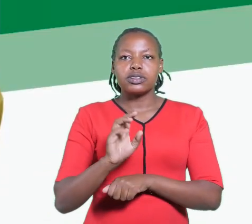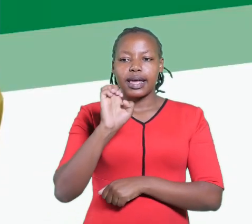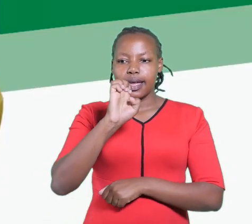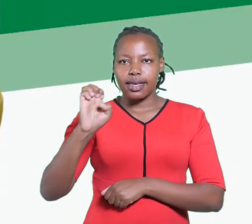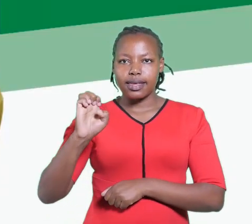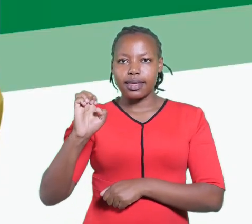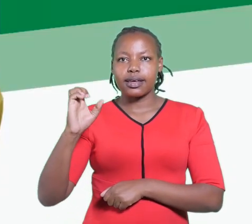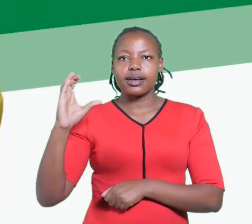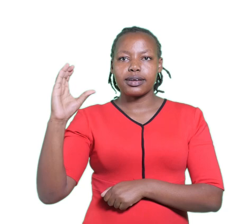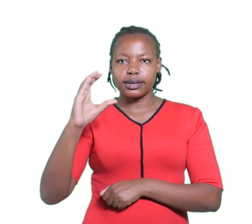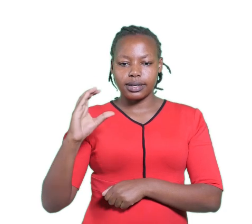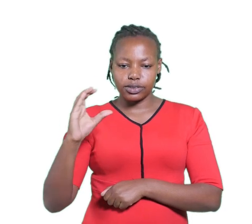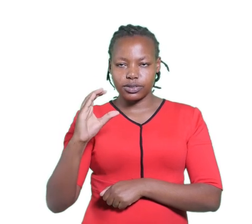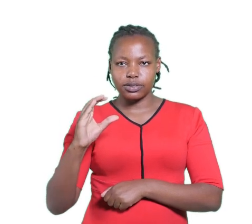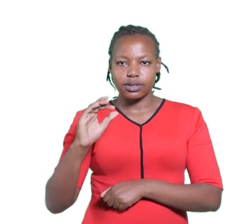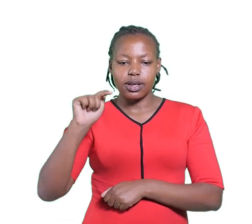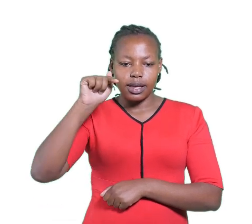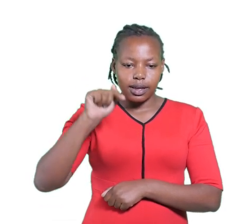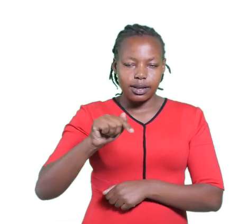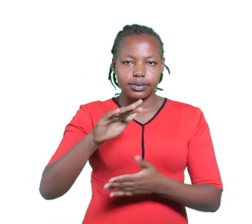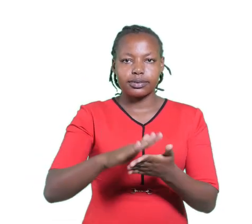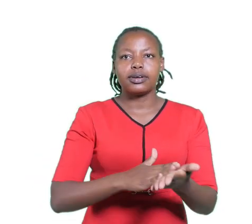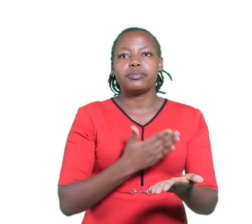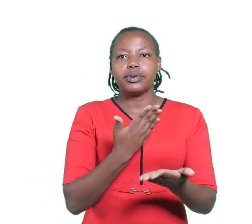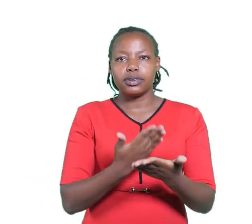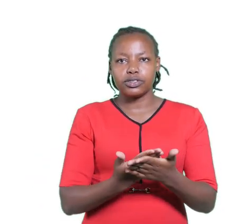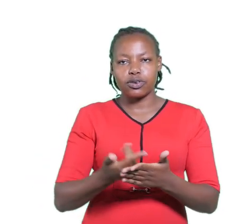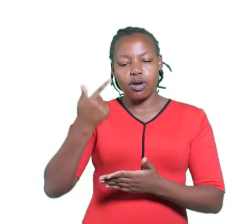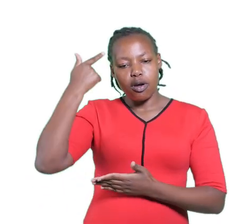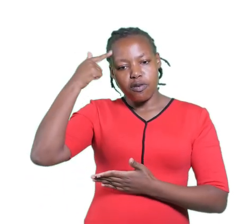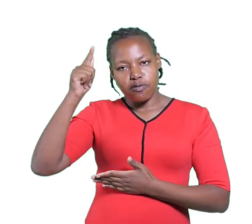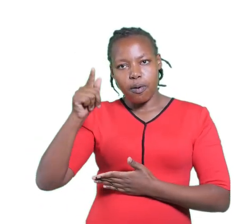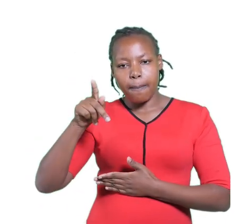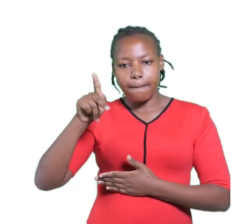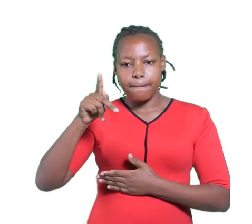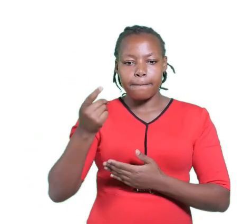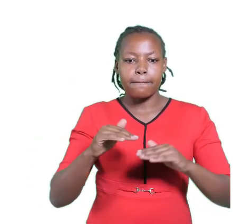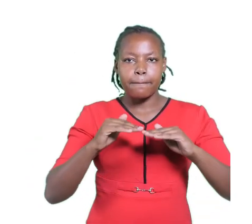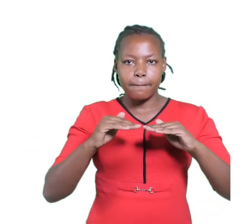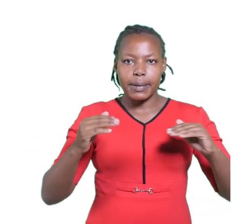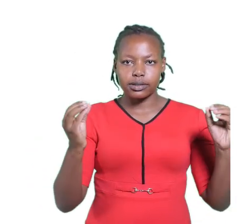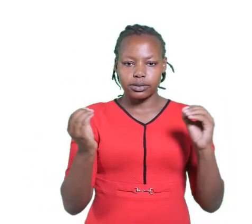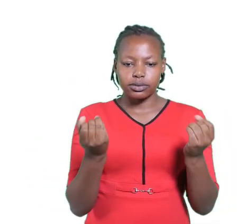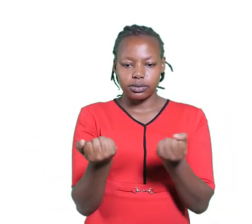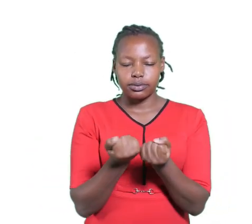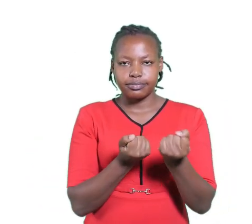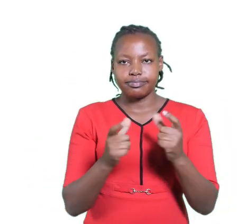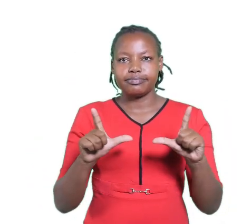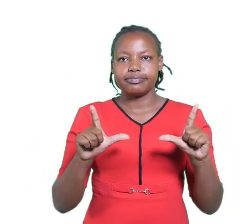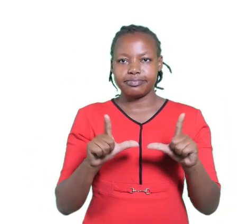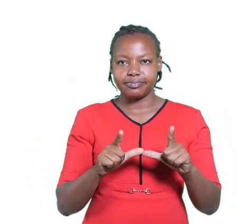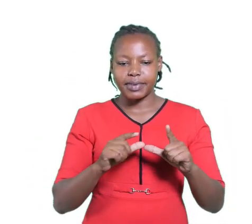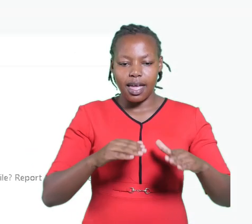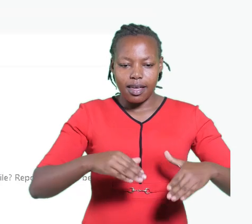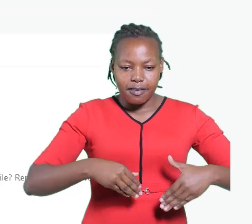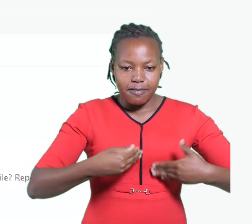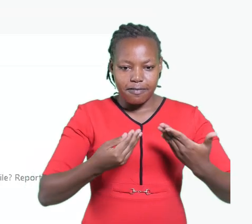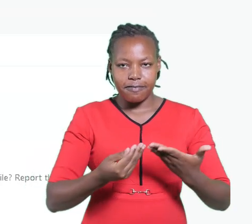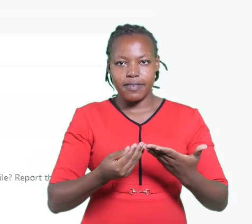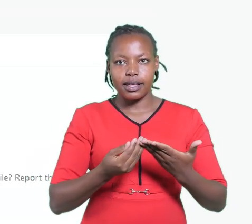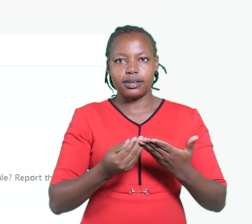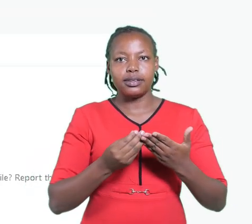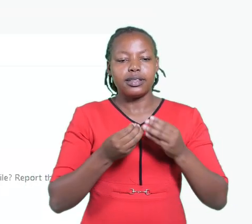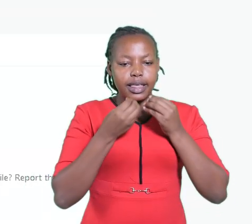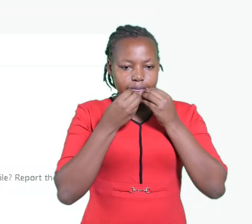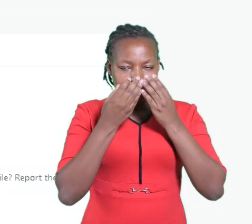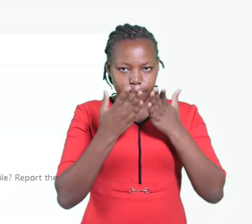sign in using your eCitizen credentials, click on Application for Provincial Driving Licensing, fill